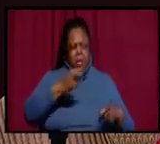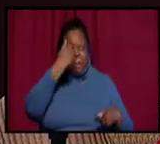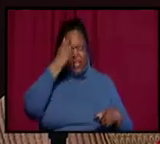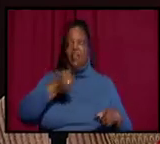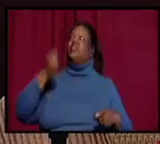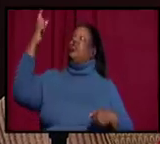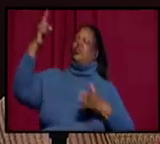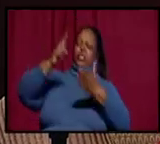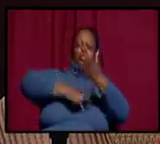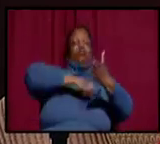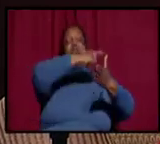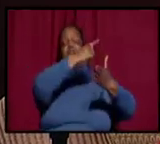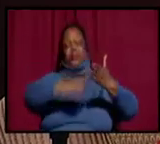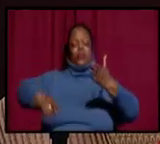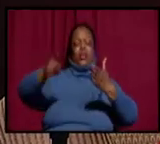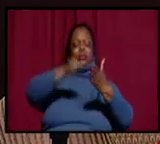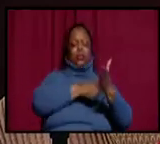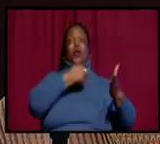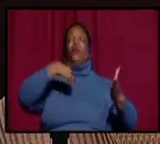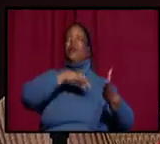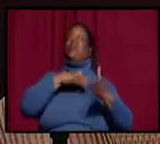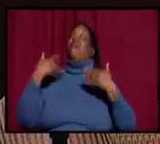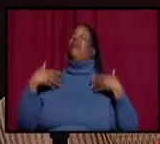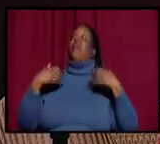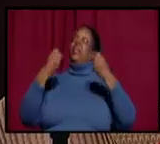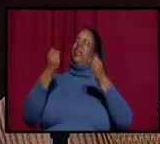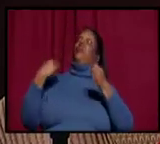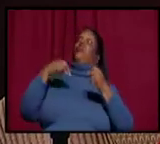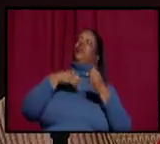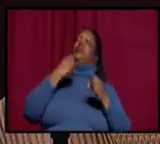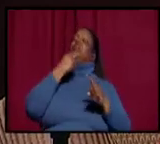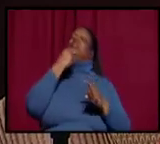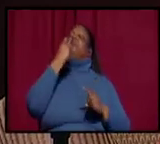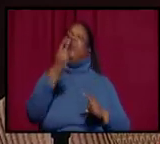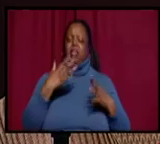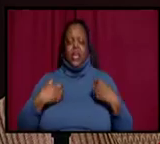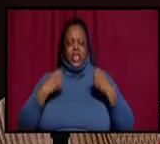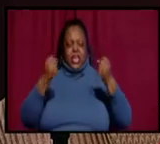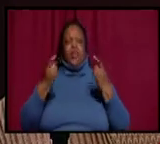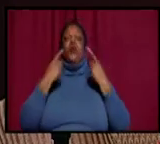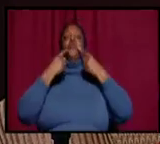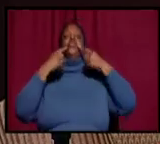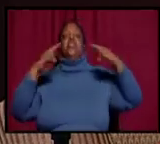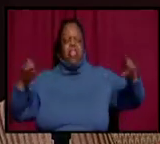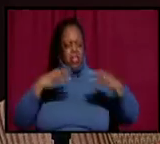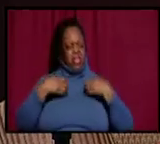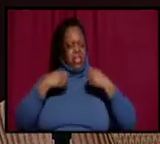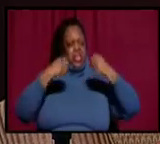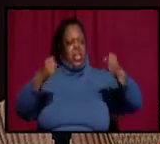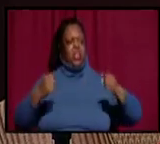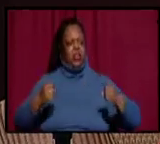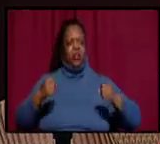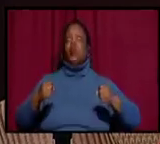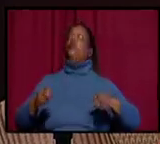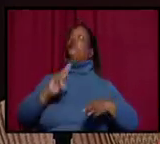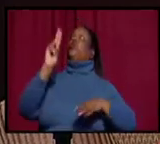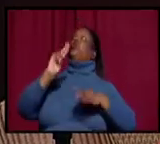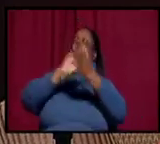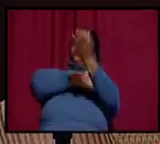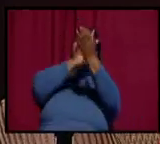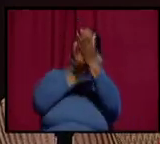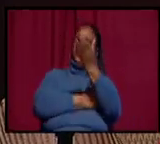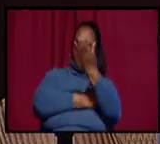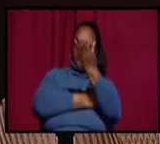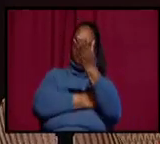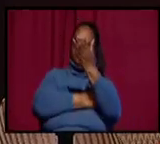And by your stripes, we are healed. We speak healing. We declare healing. We loose the power of the